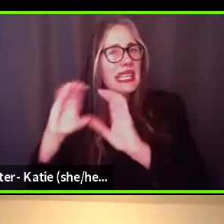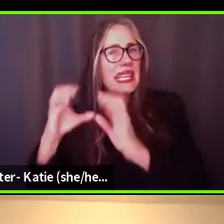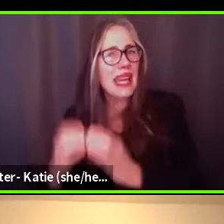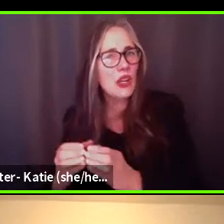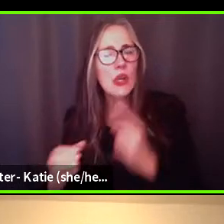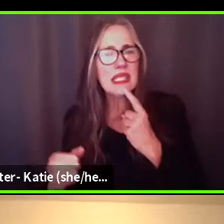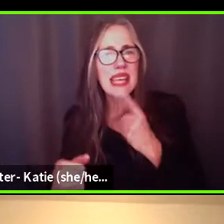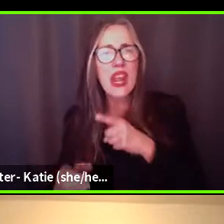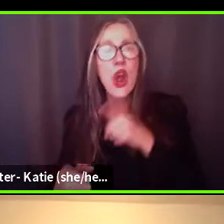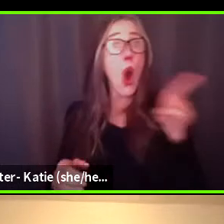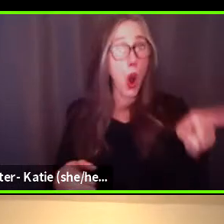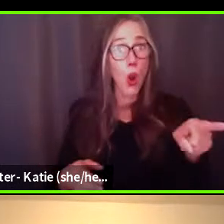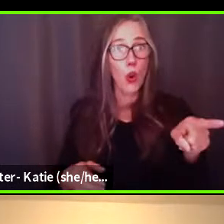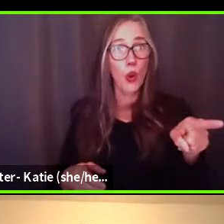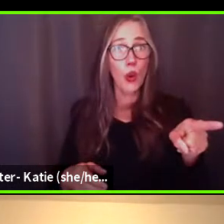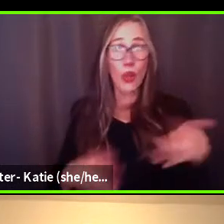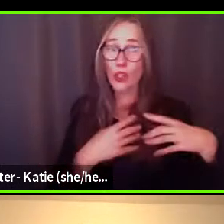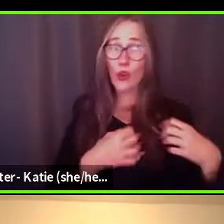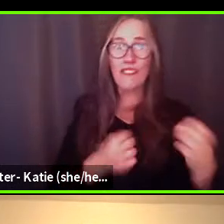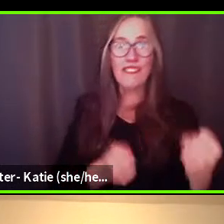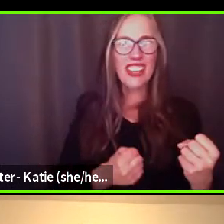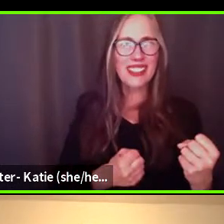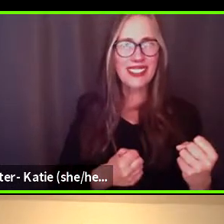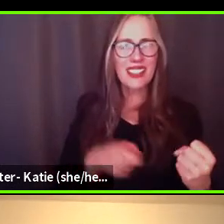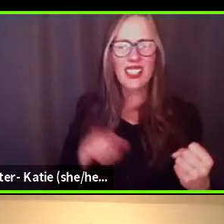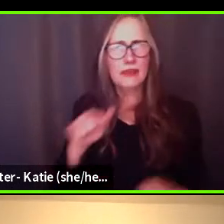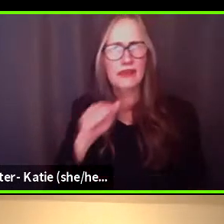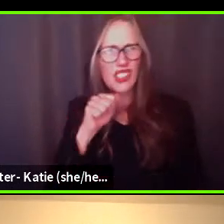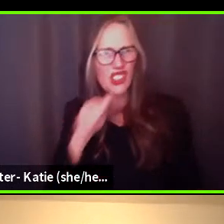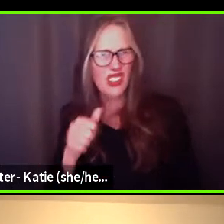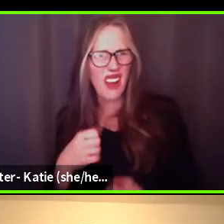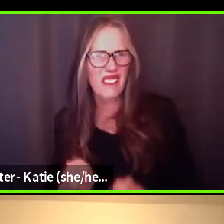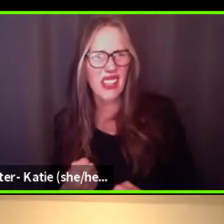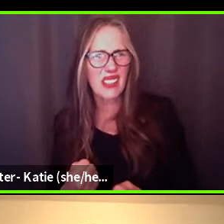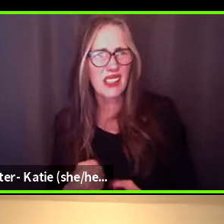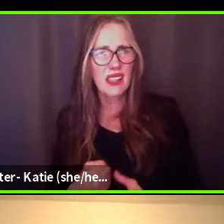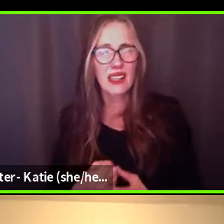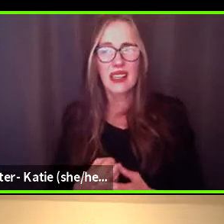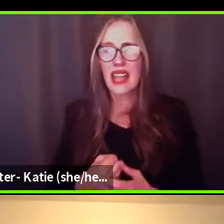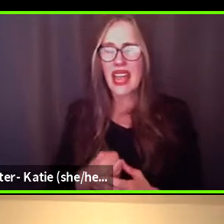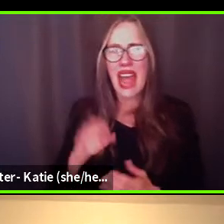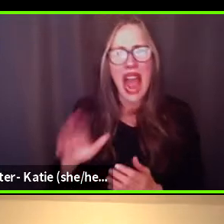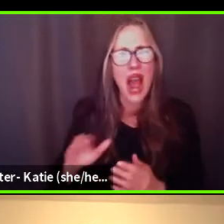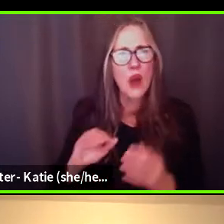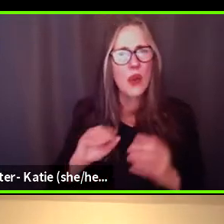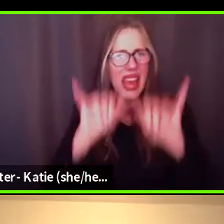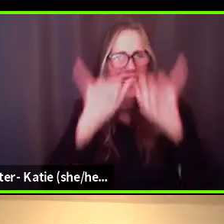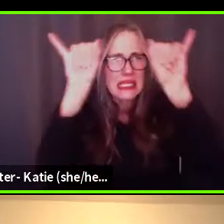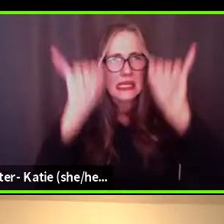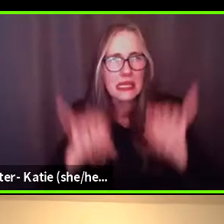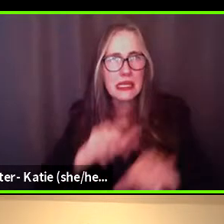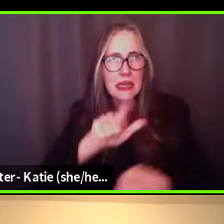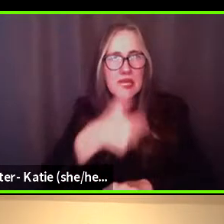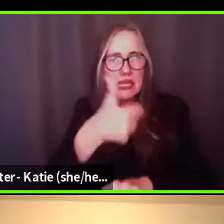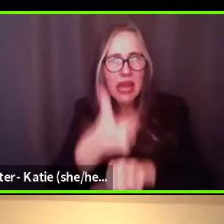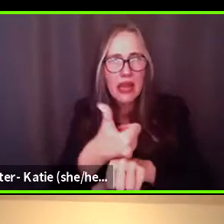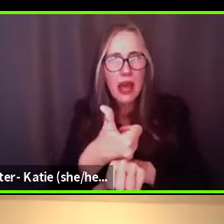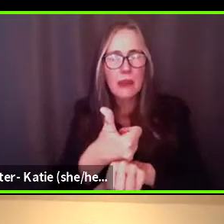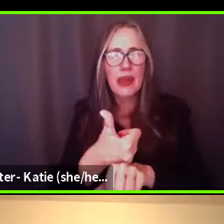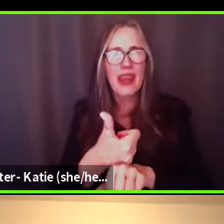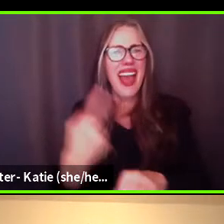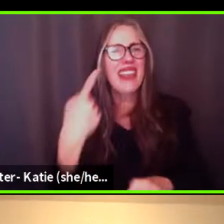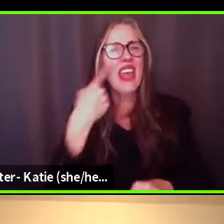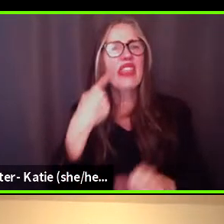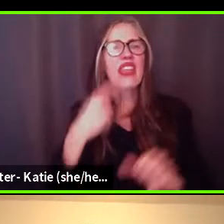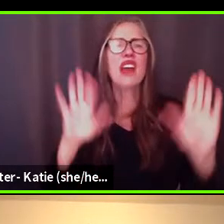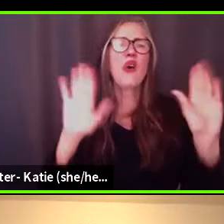unfitness were constructed perpetuated and deeply deep and sin and normalized in